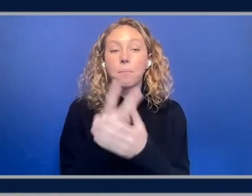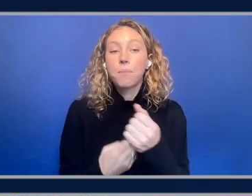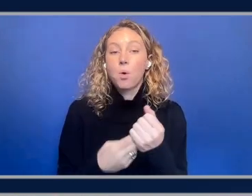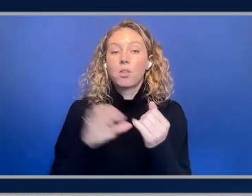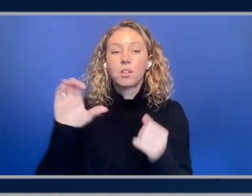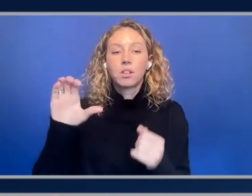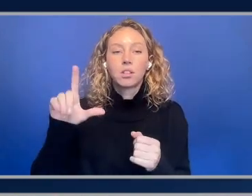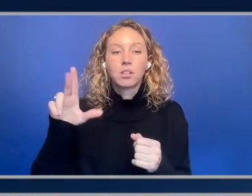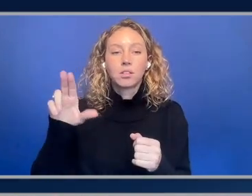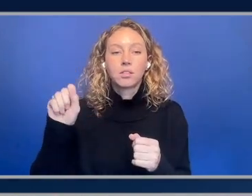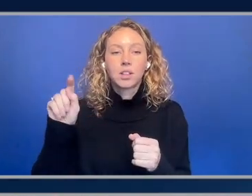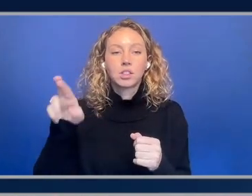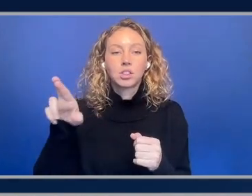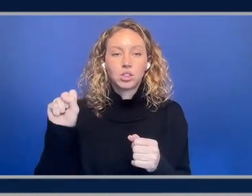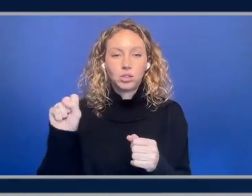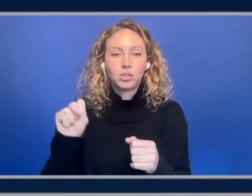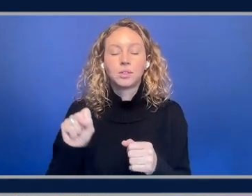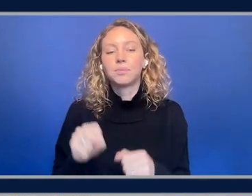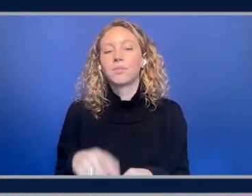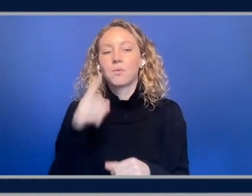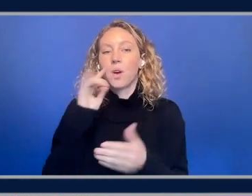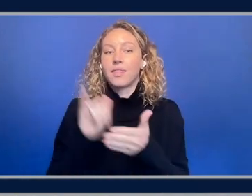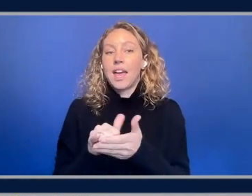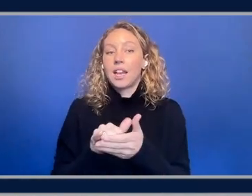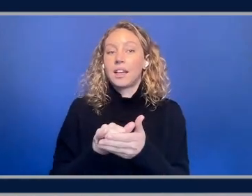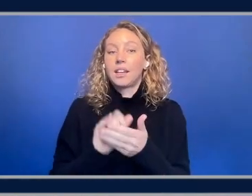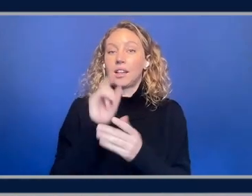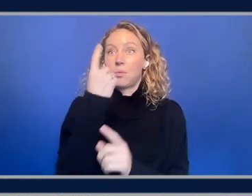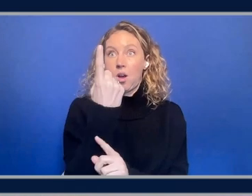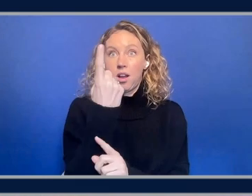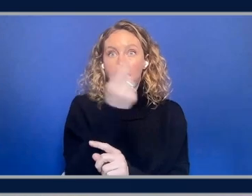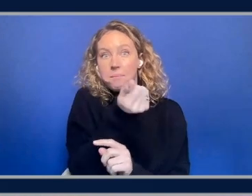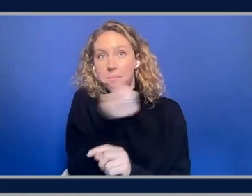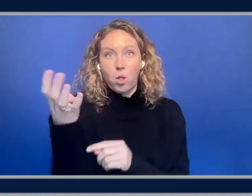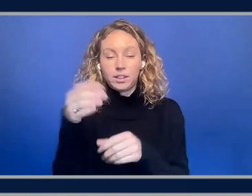now Got it. for that single multi-region cluster.